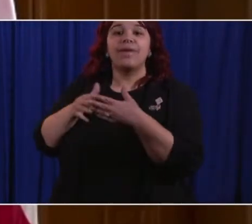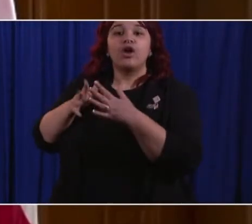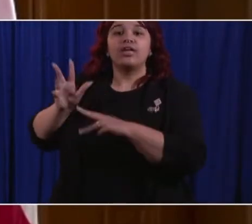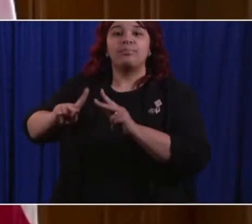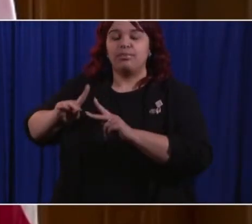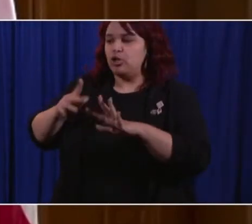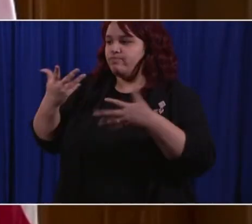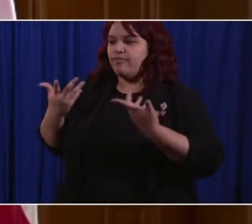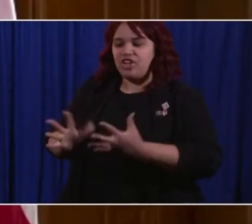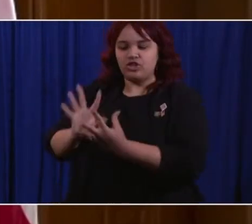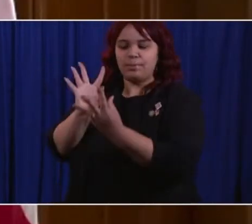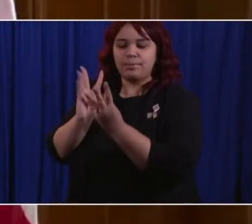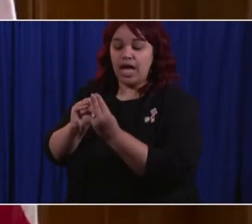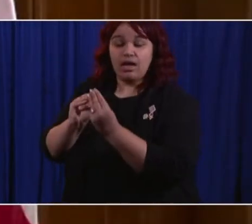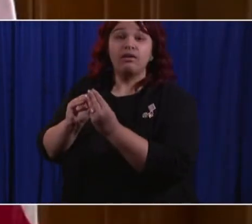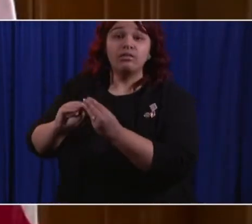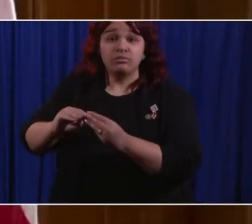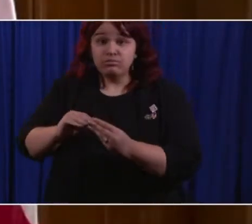Wuhan virus? Thank you.